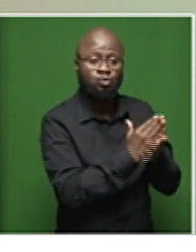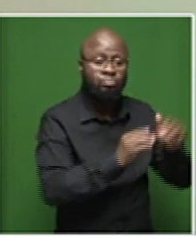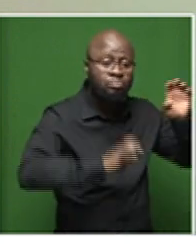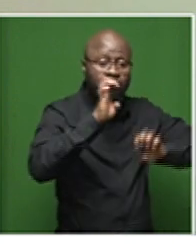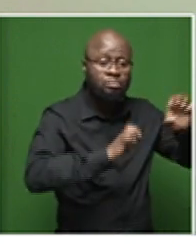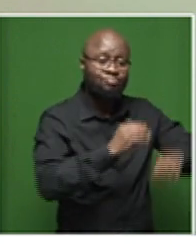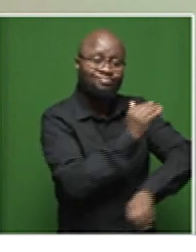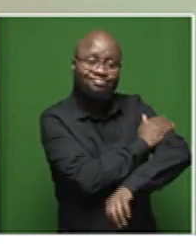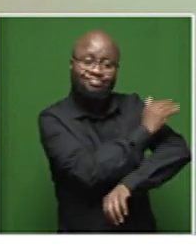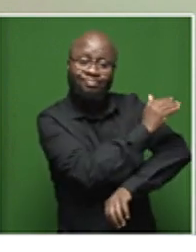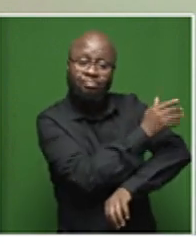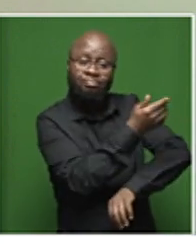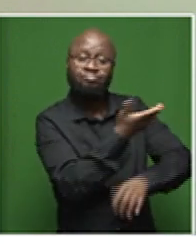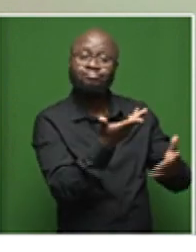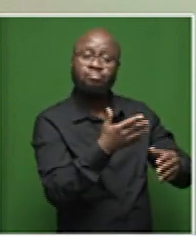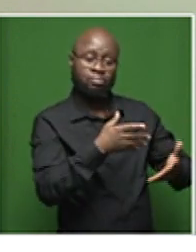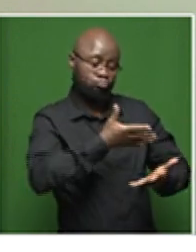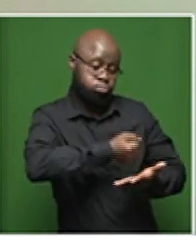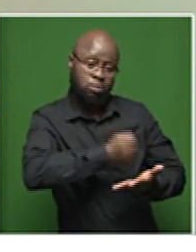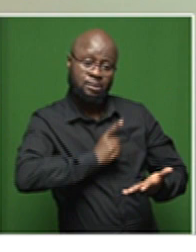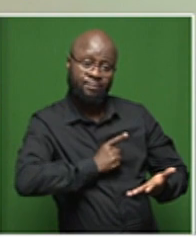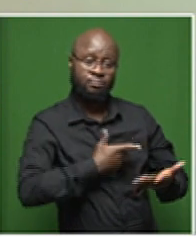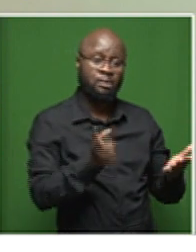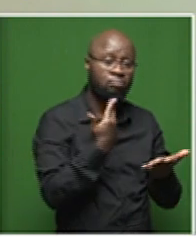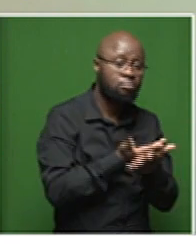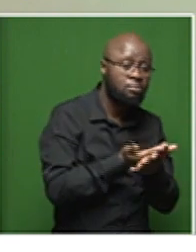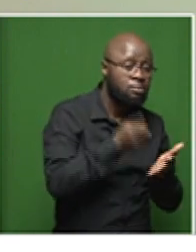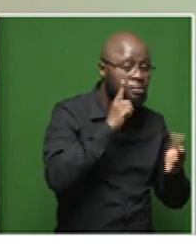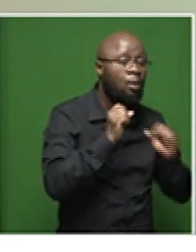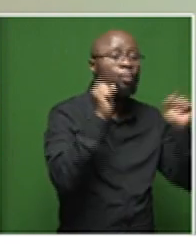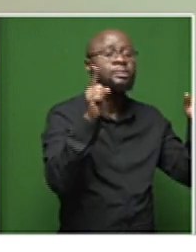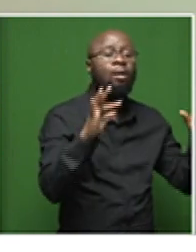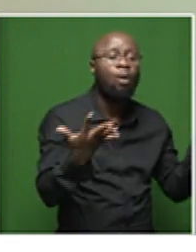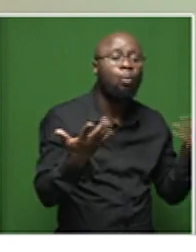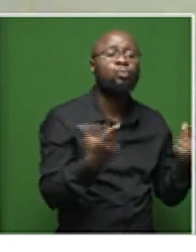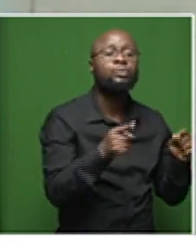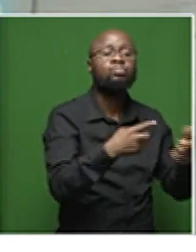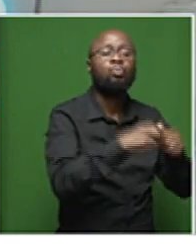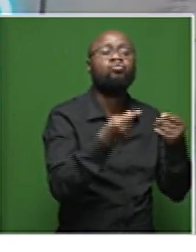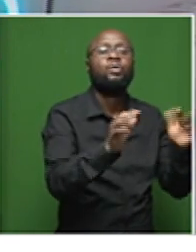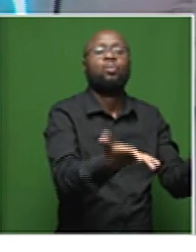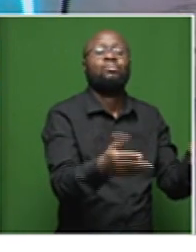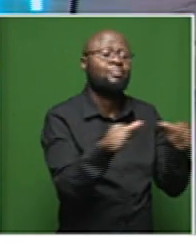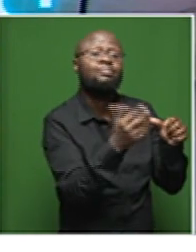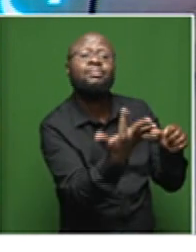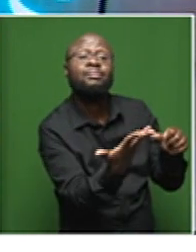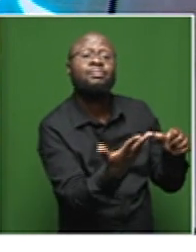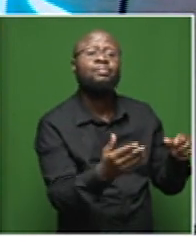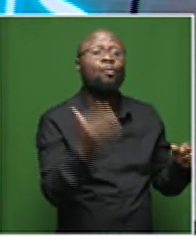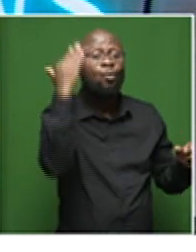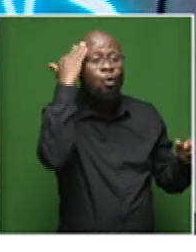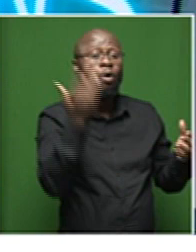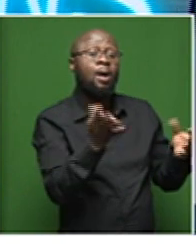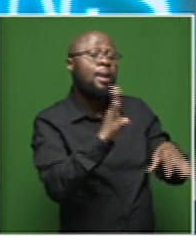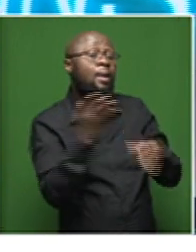as just to know their numbers briefly. So a lot of people say know your numbers. For the man